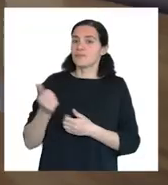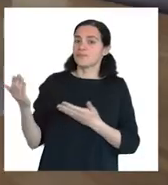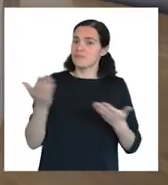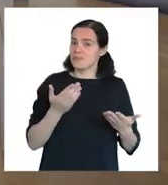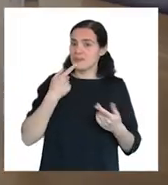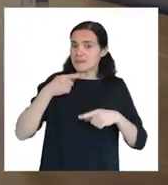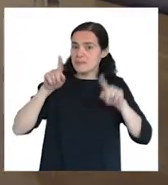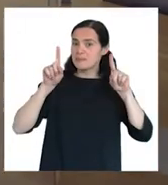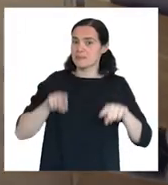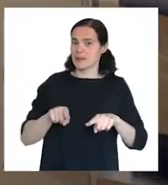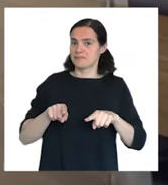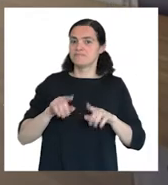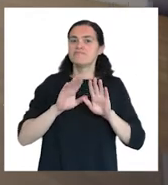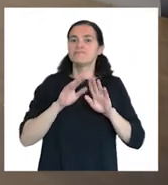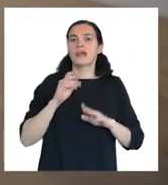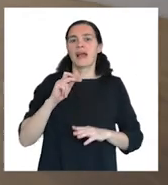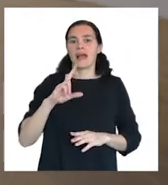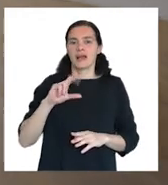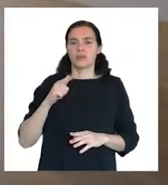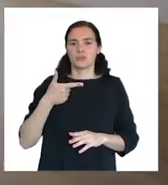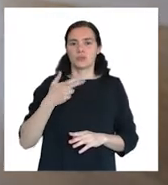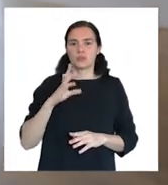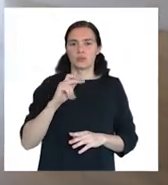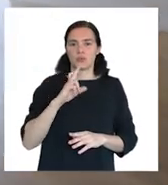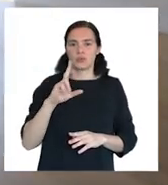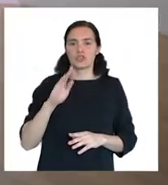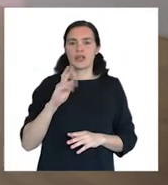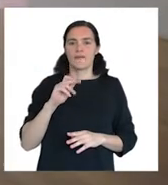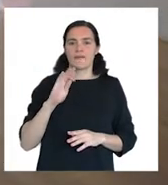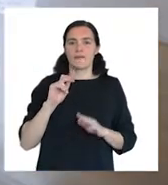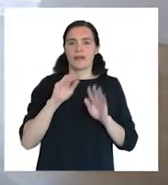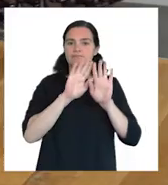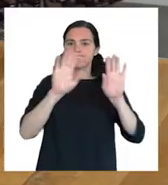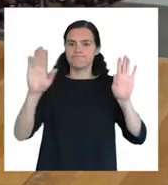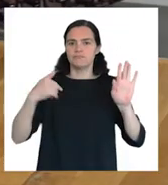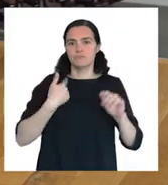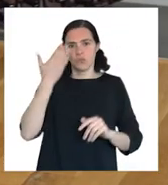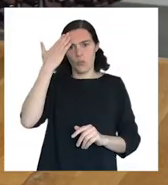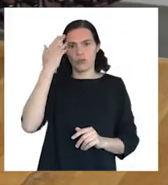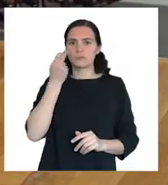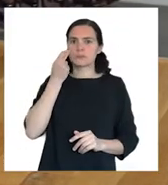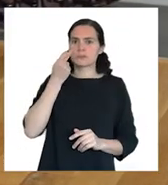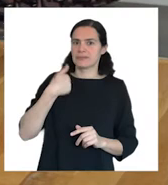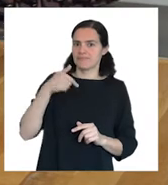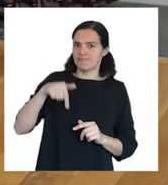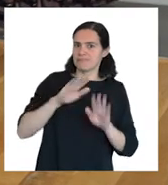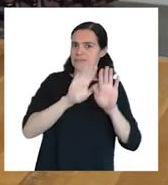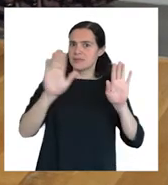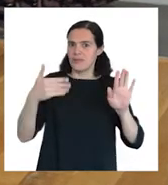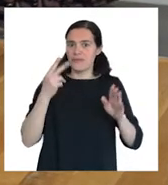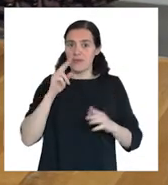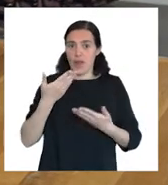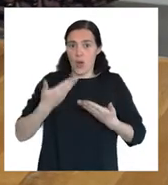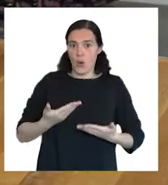So welcome back to the Arthur Jafa exhibition. I think it's a great privilege to have this exhibition right